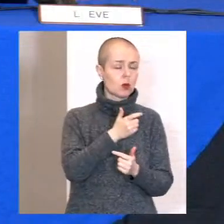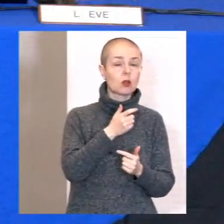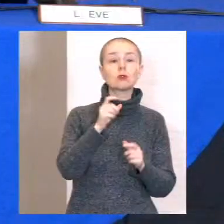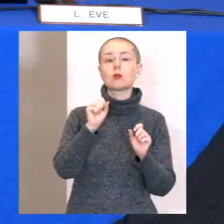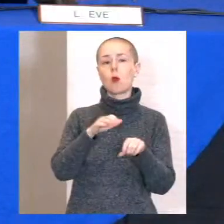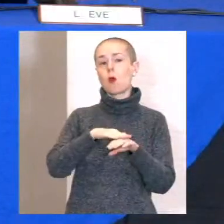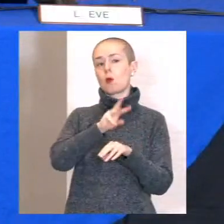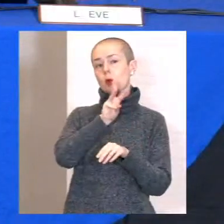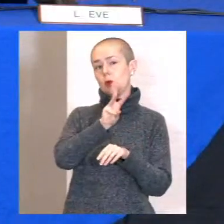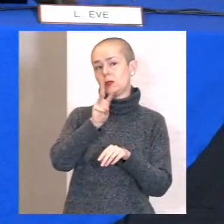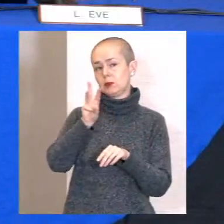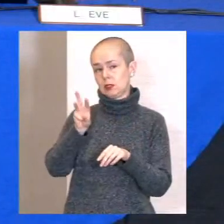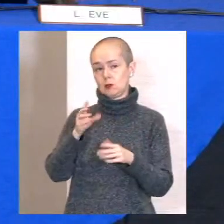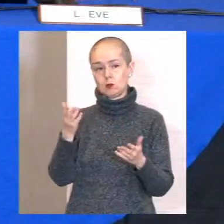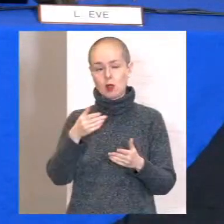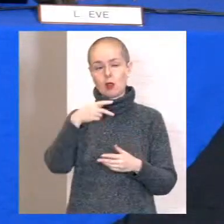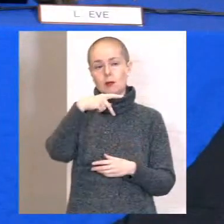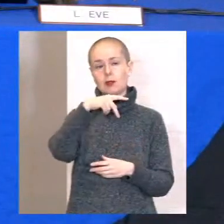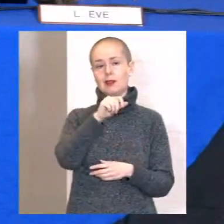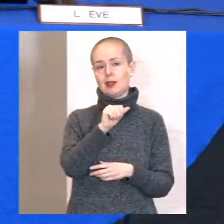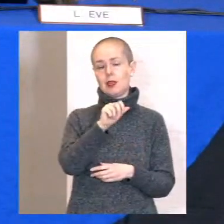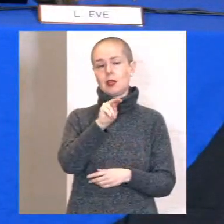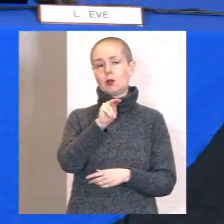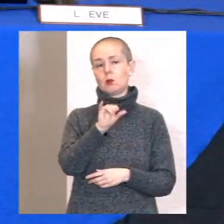Authority's website at